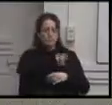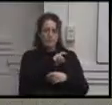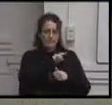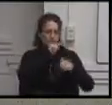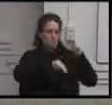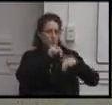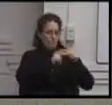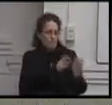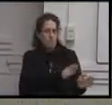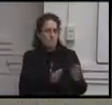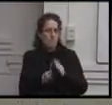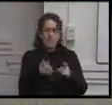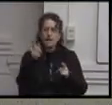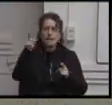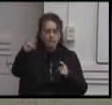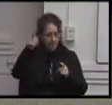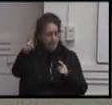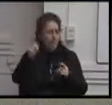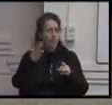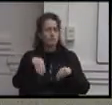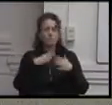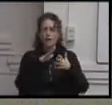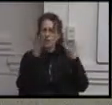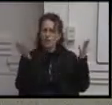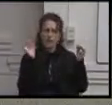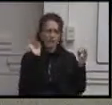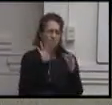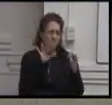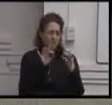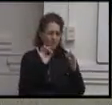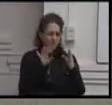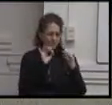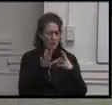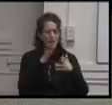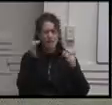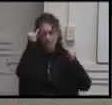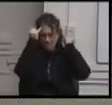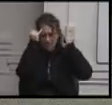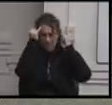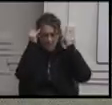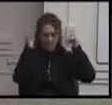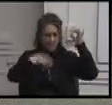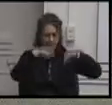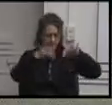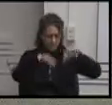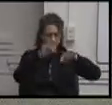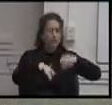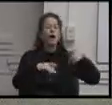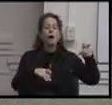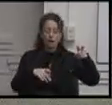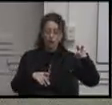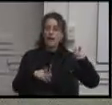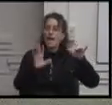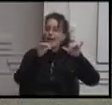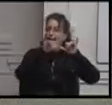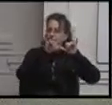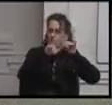decent recommendations that ultimately the project engineers were able to, sort of verify